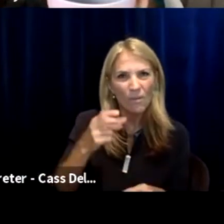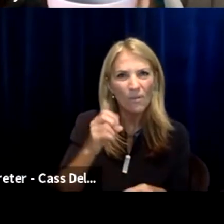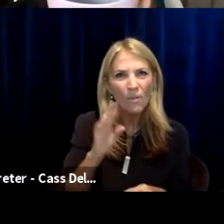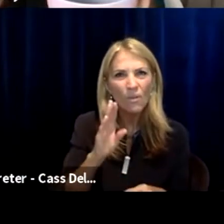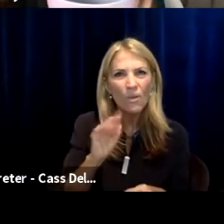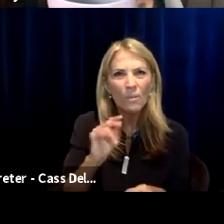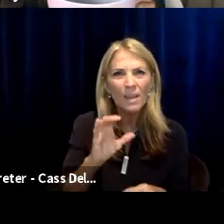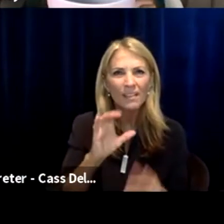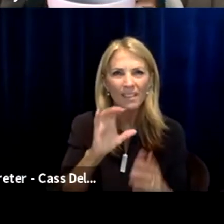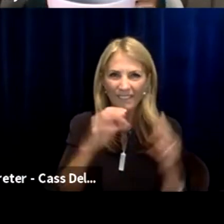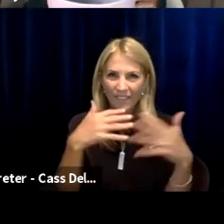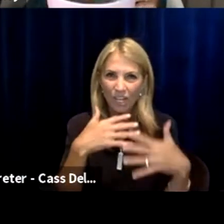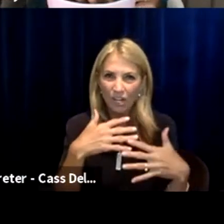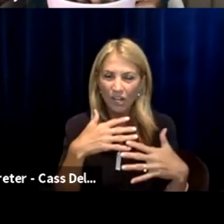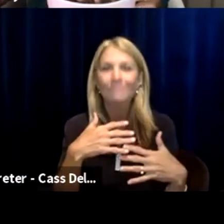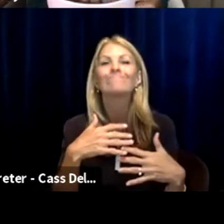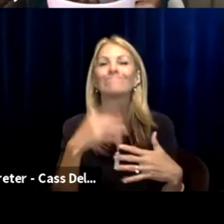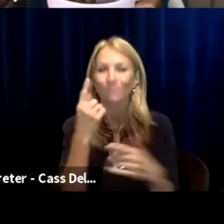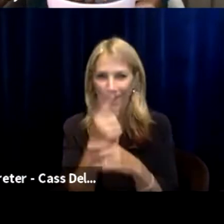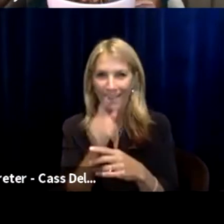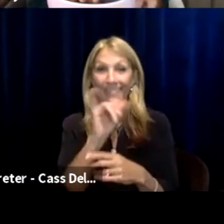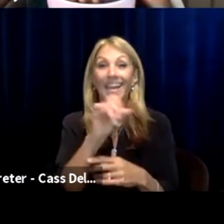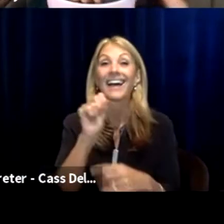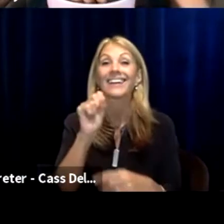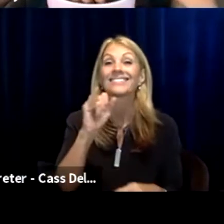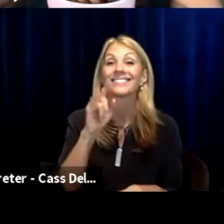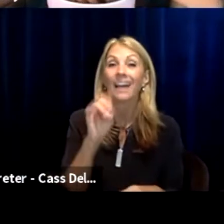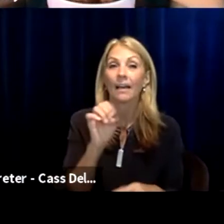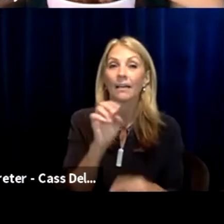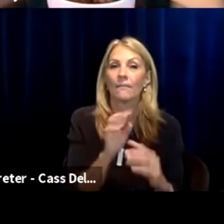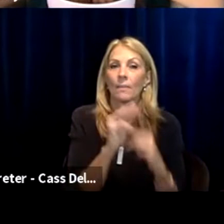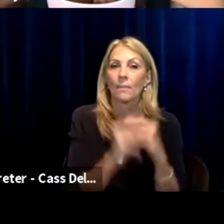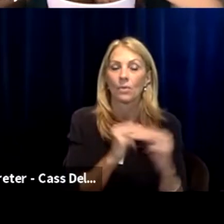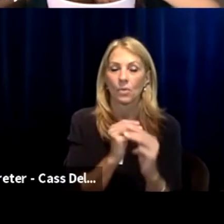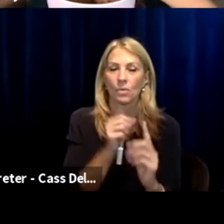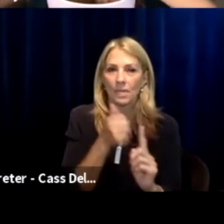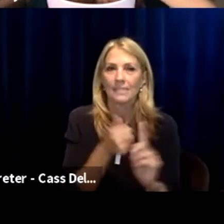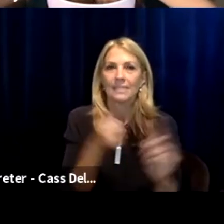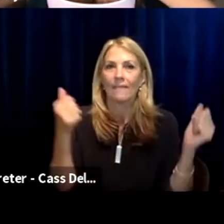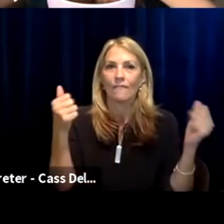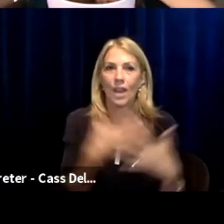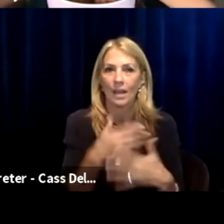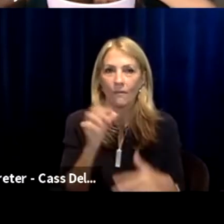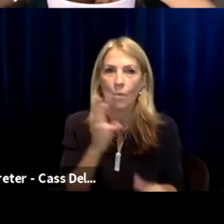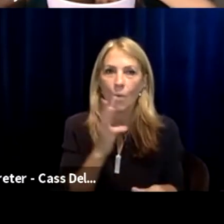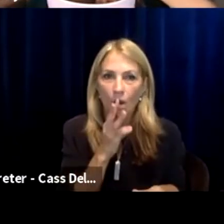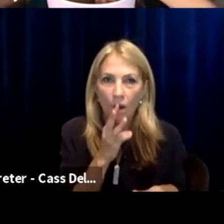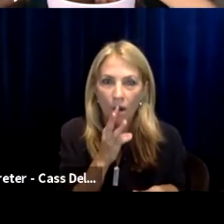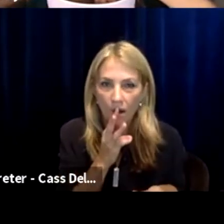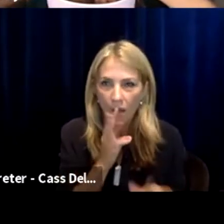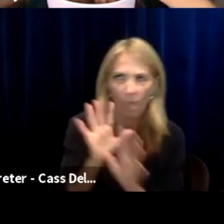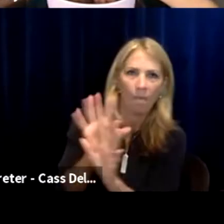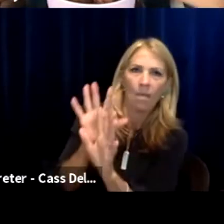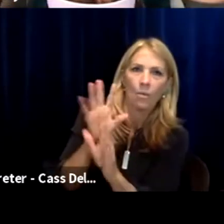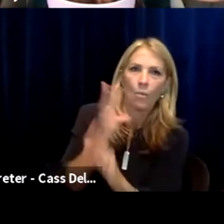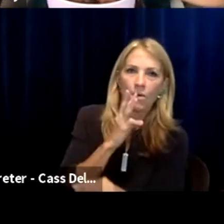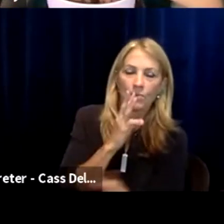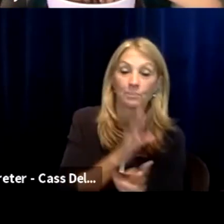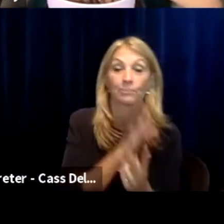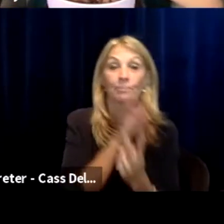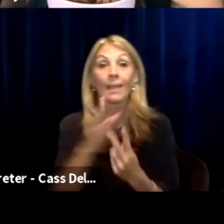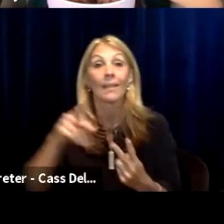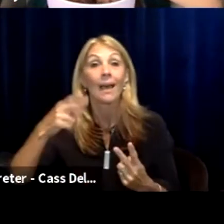of the molecule is literally afraid of water, believe it or not. And then the hydrophilic side actually loves